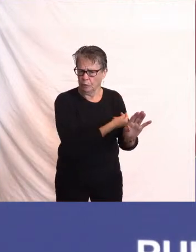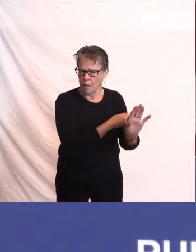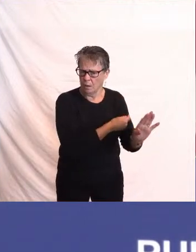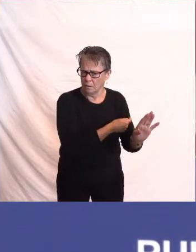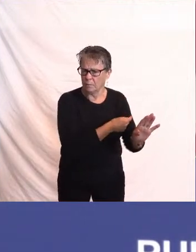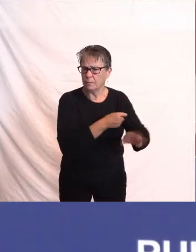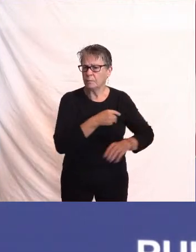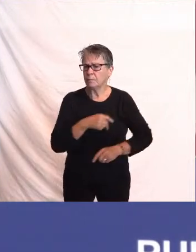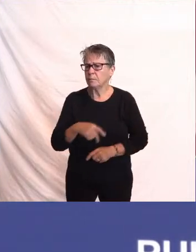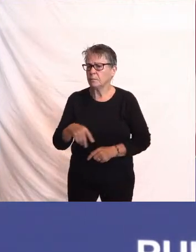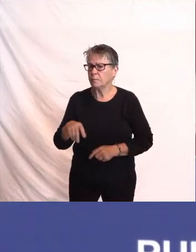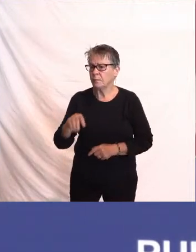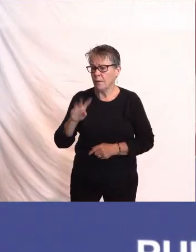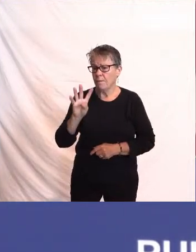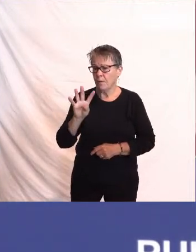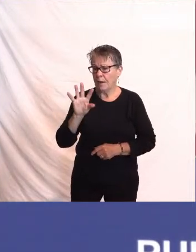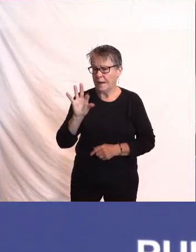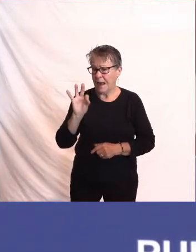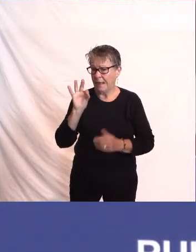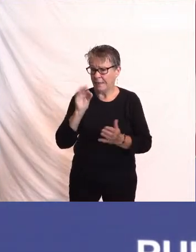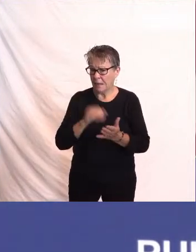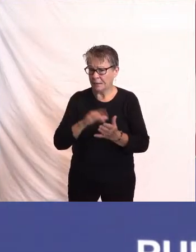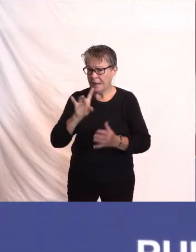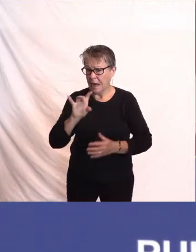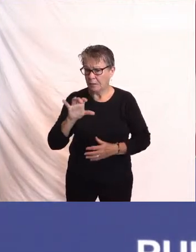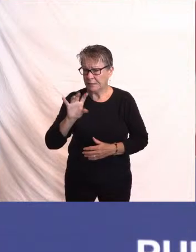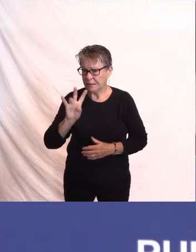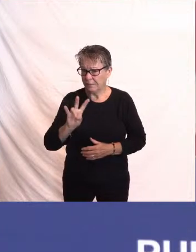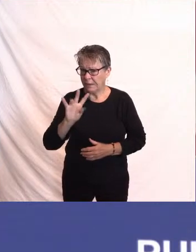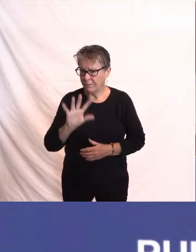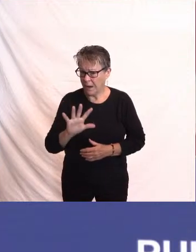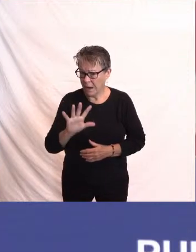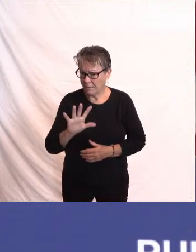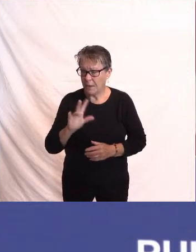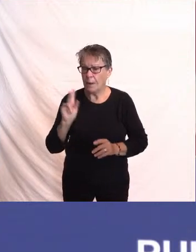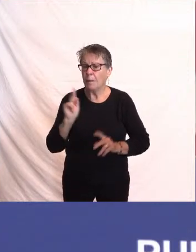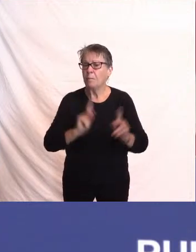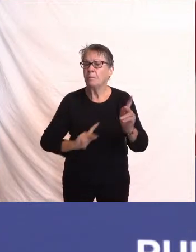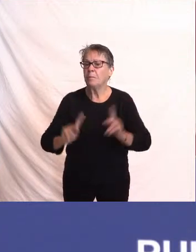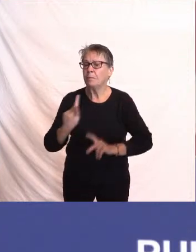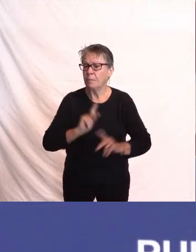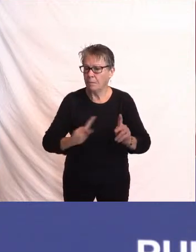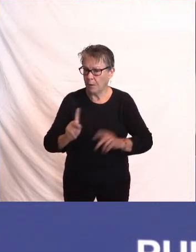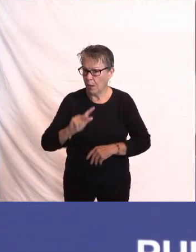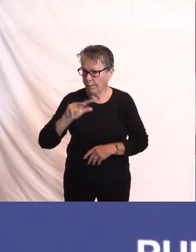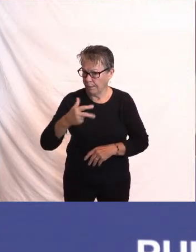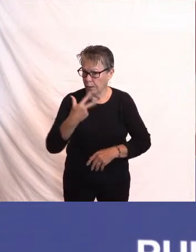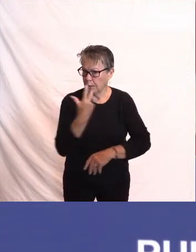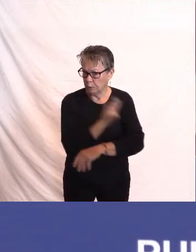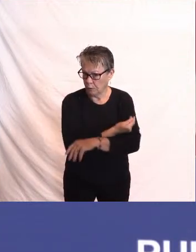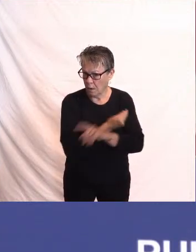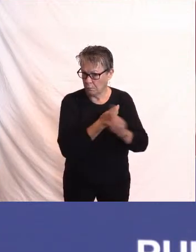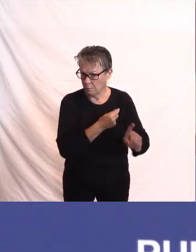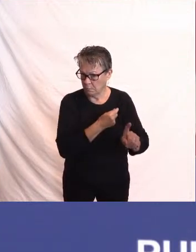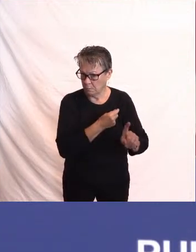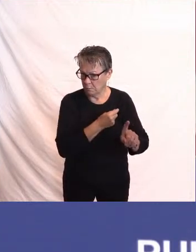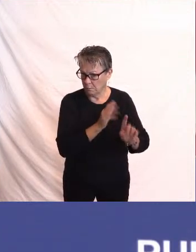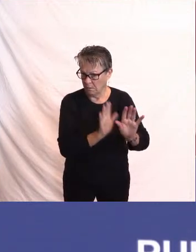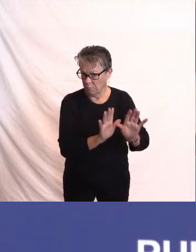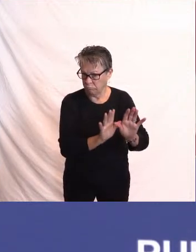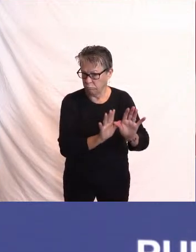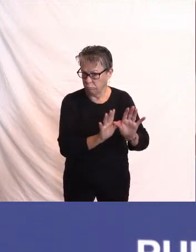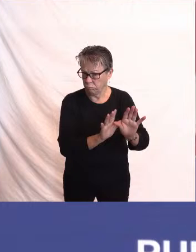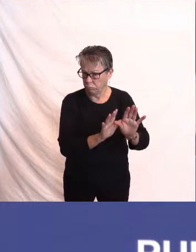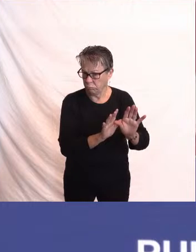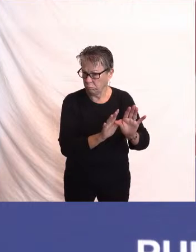$49,875 for those that are moderately or severely immunocompromised, active cancer treatment, solid organ